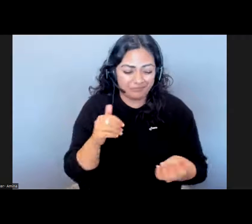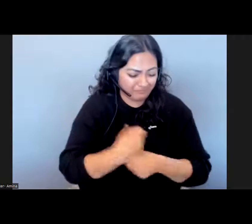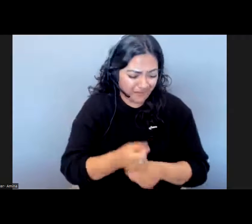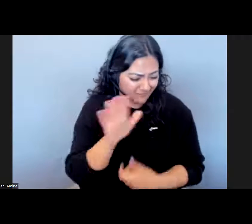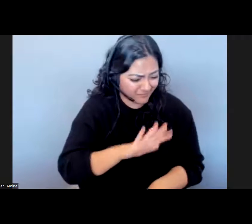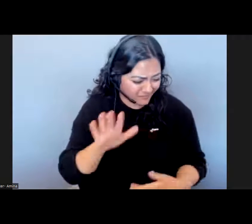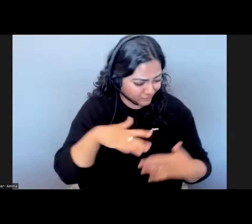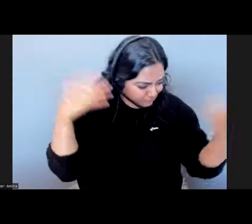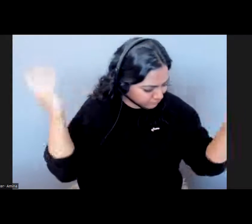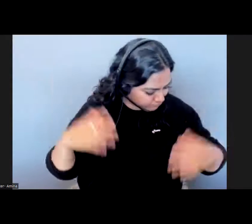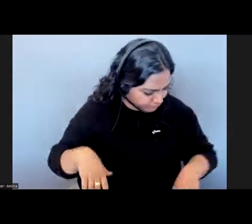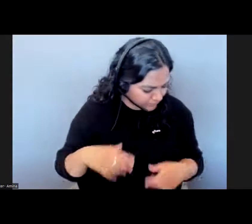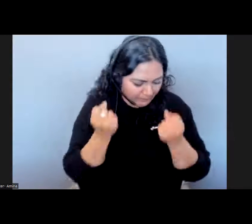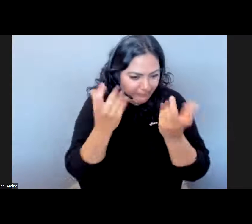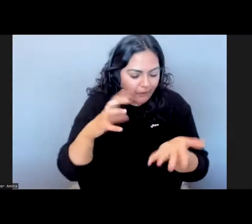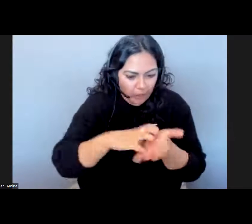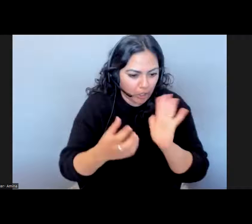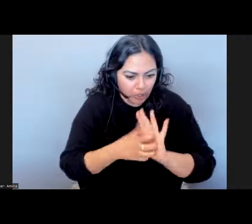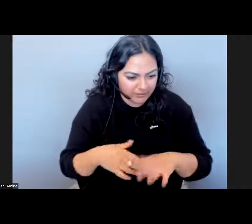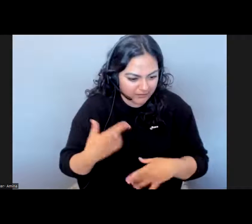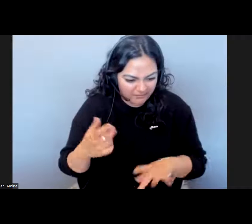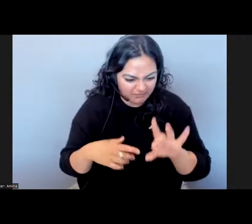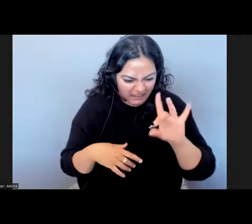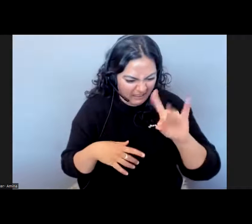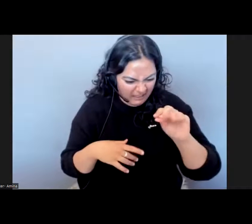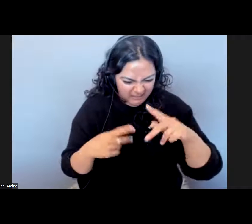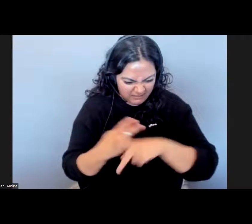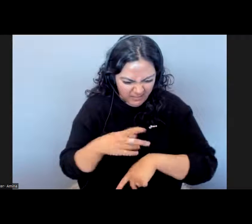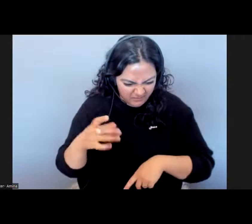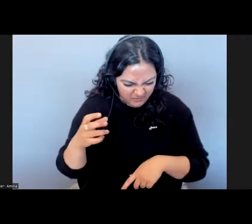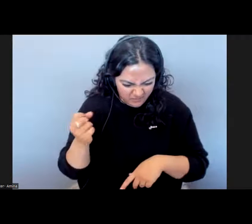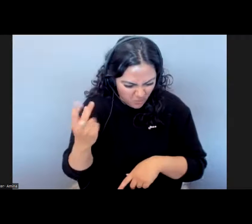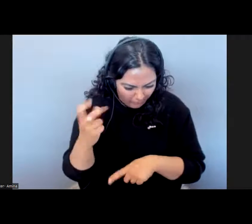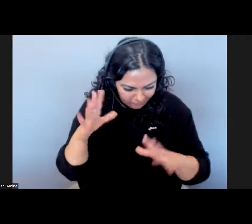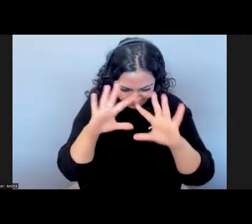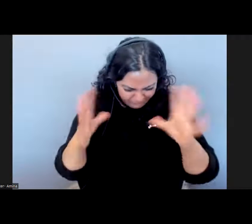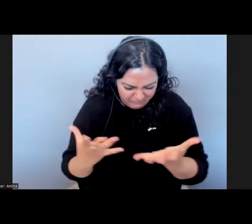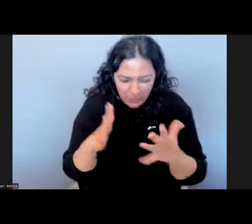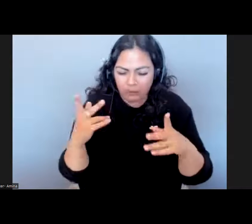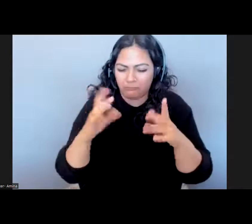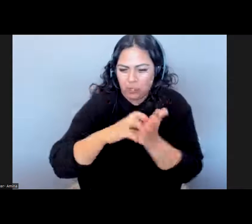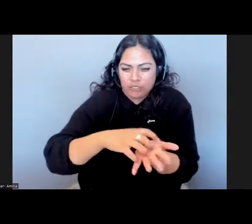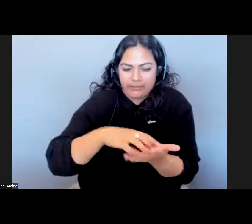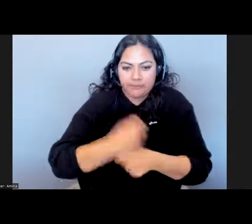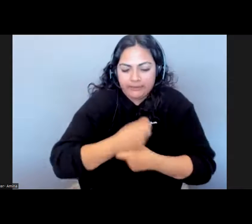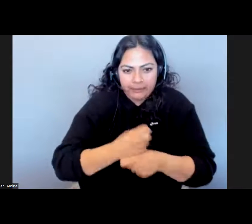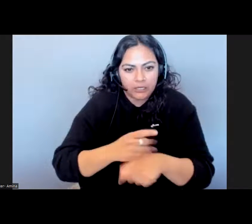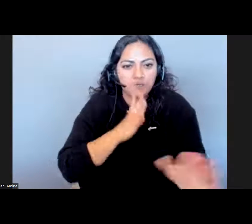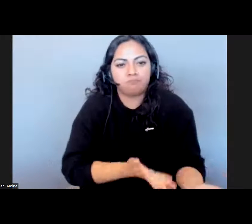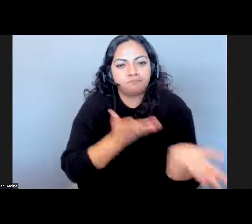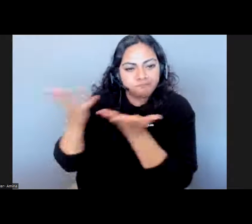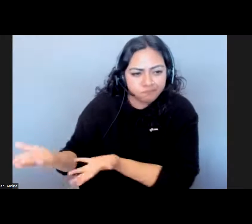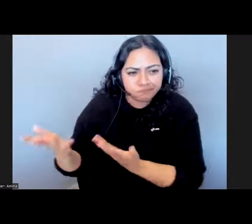for our Caltech teacher who has to stand on her feet all day. I have a greater respect for her and all the good work she does.